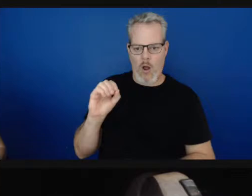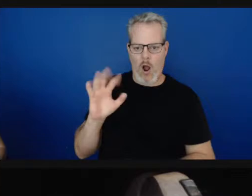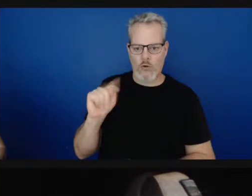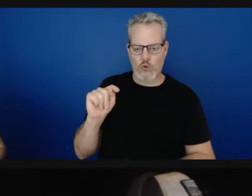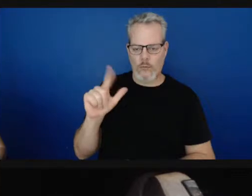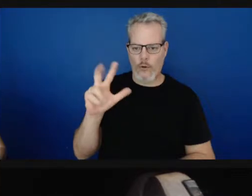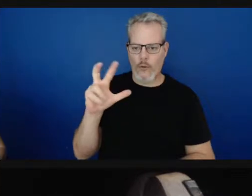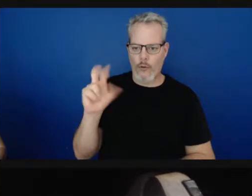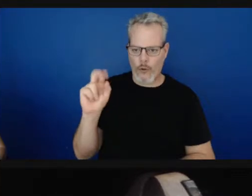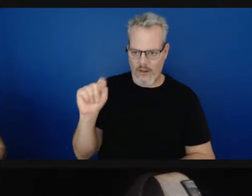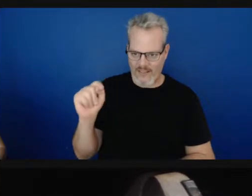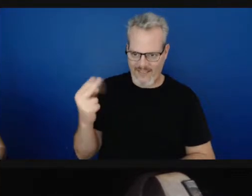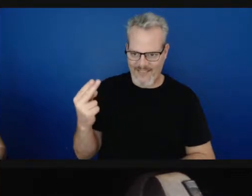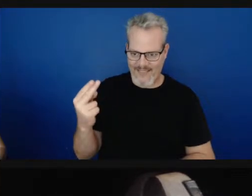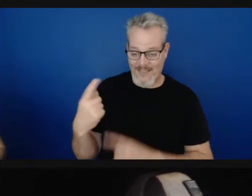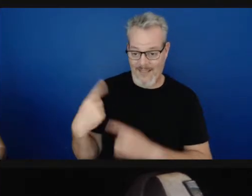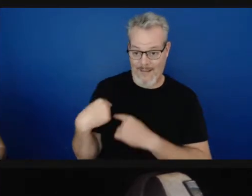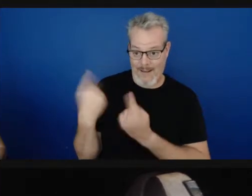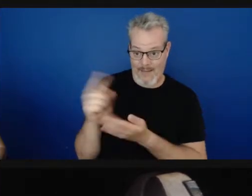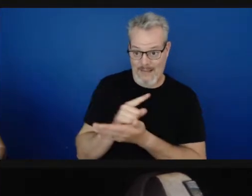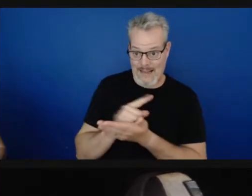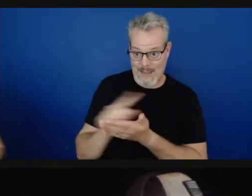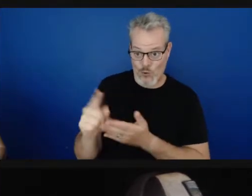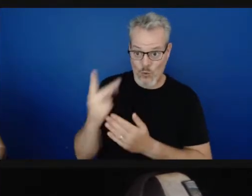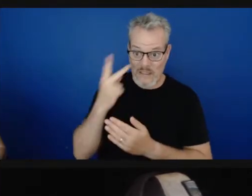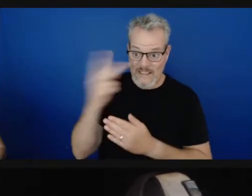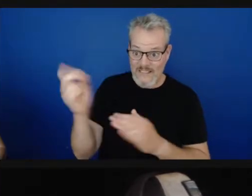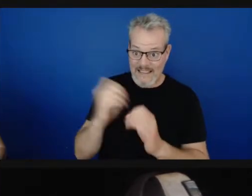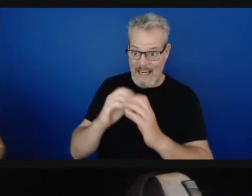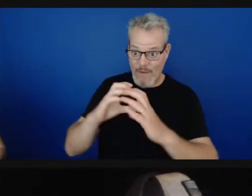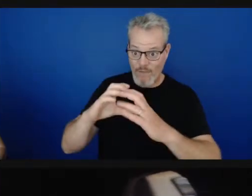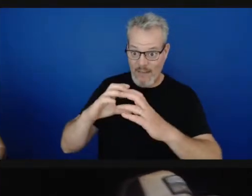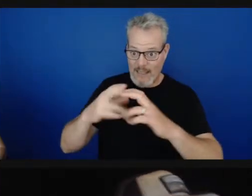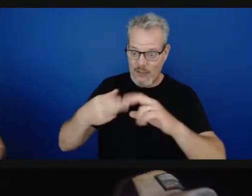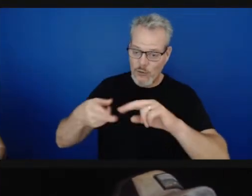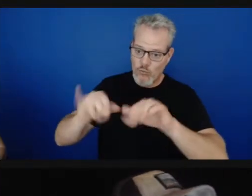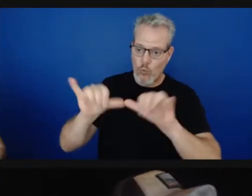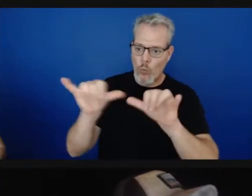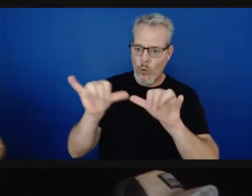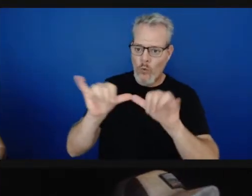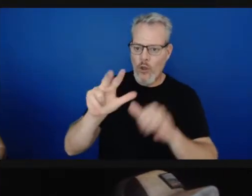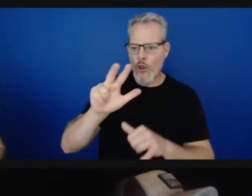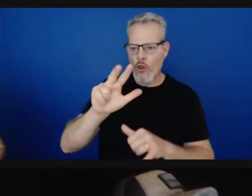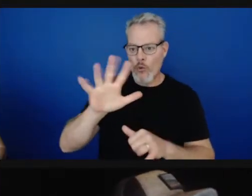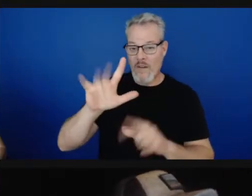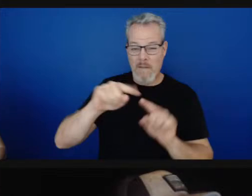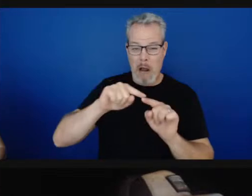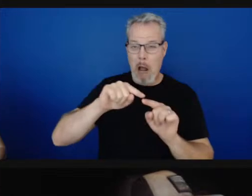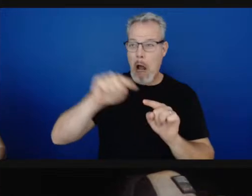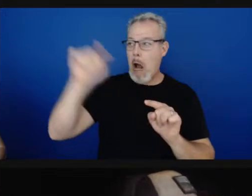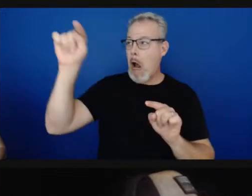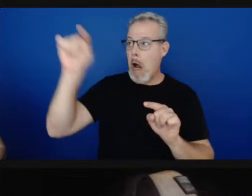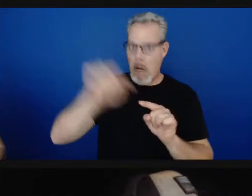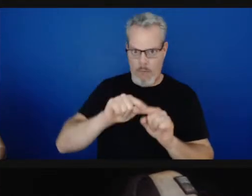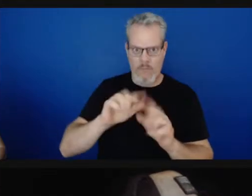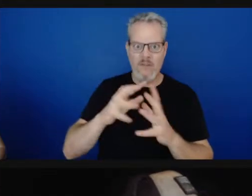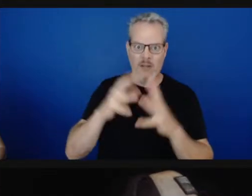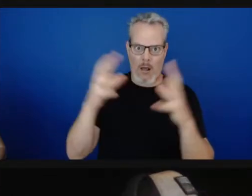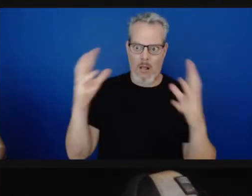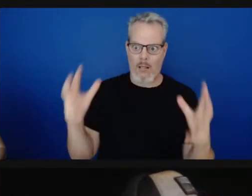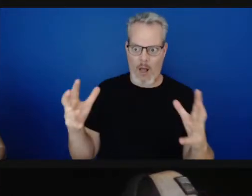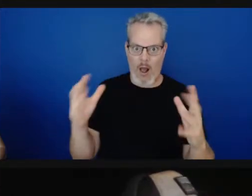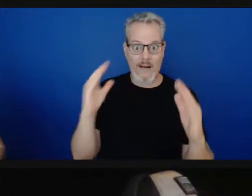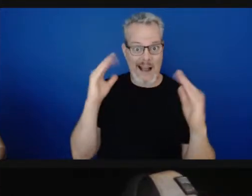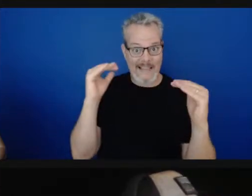seen this signal inflate on a range of 35 microradians, which is a huge amount. I would expect the ground has